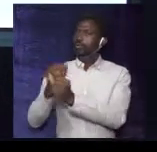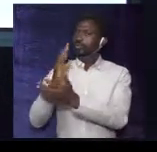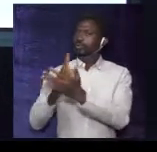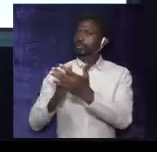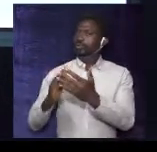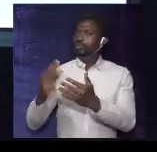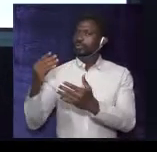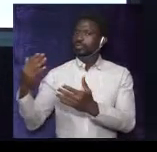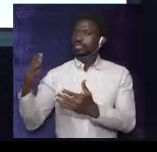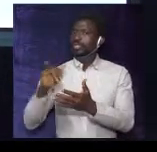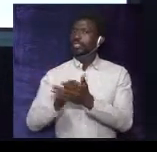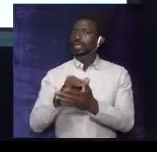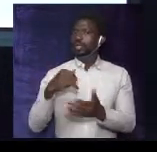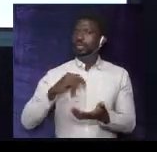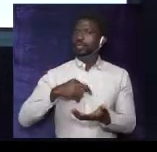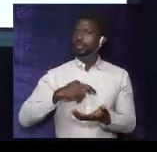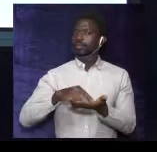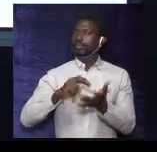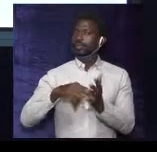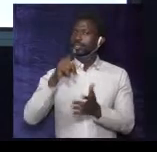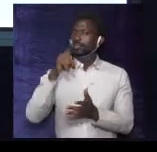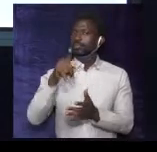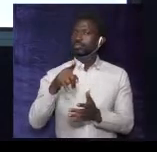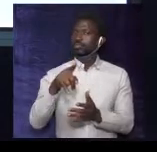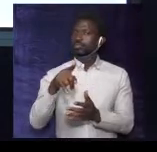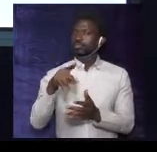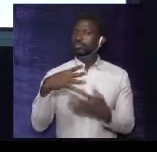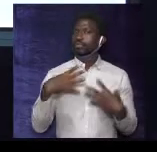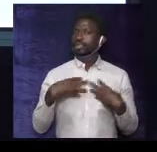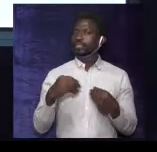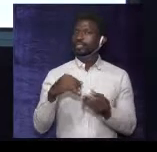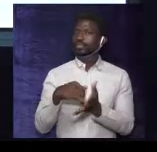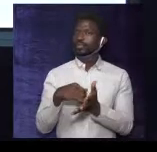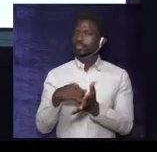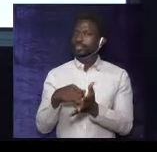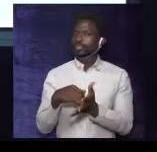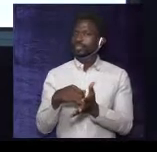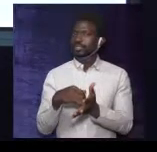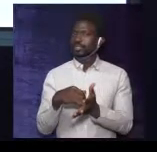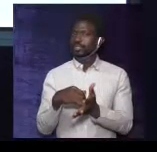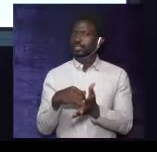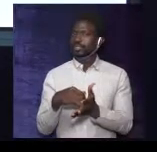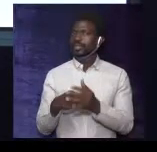are in support of that thing or you have accepted that thing.